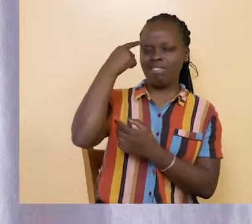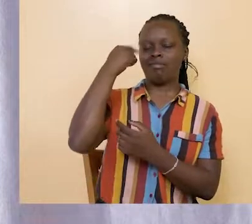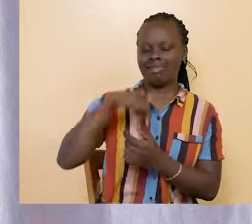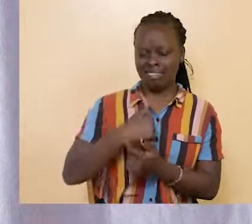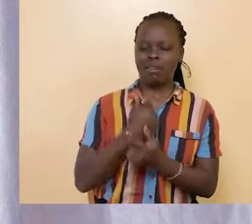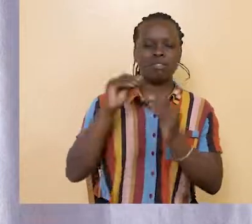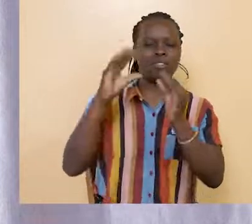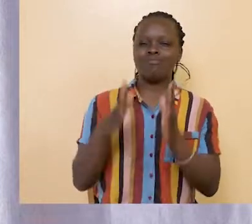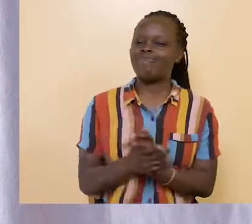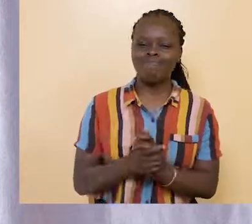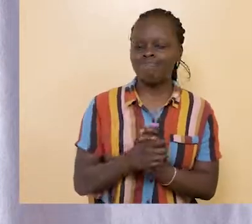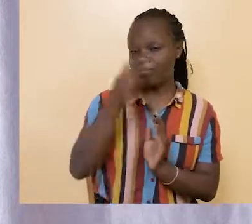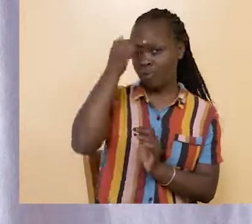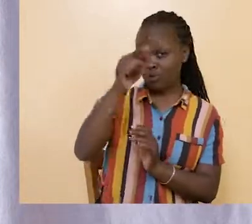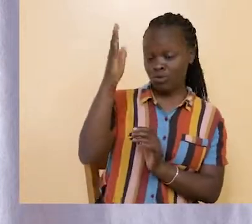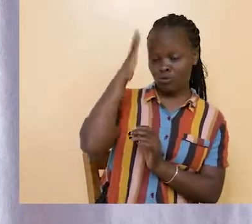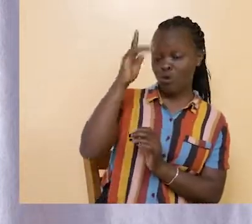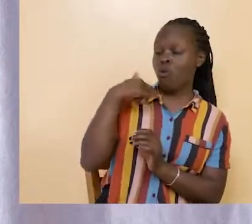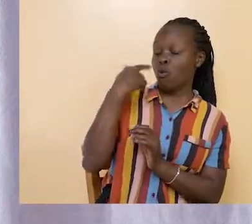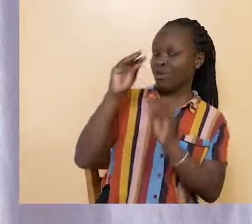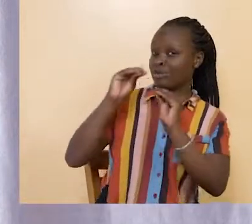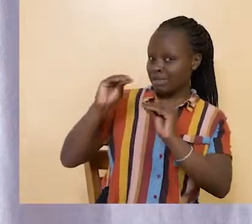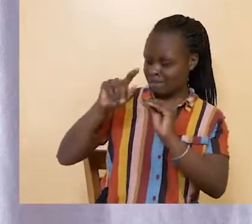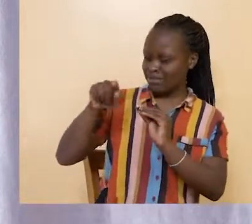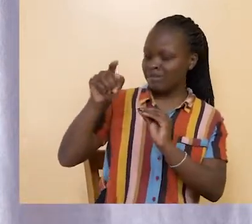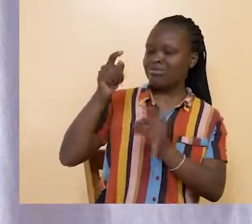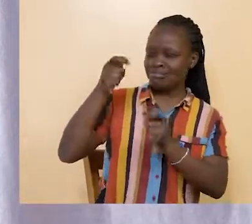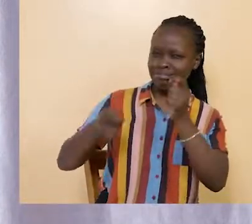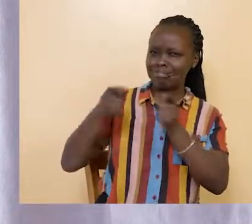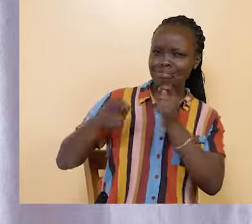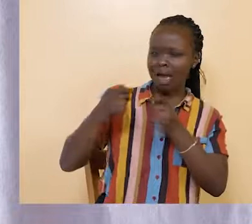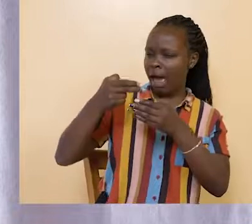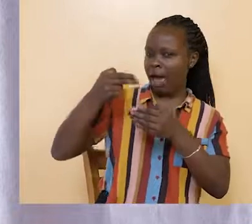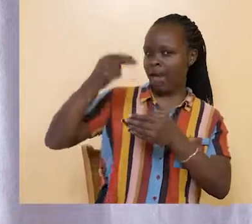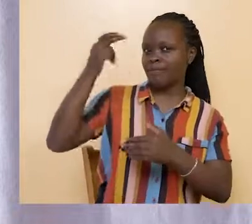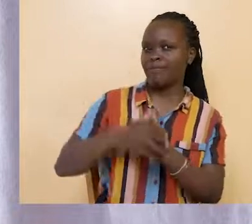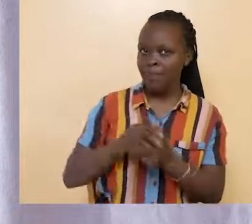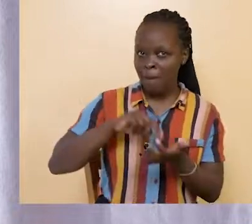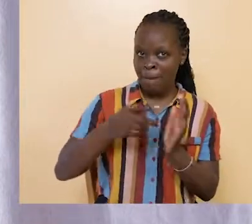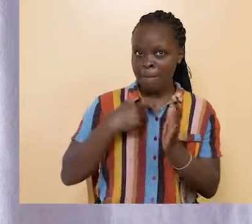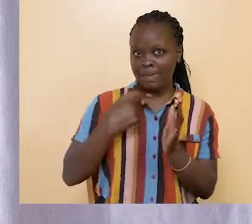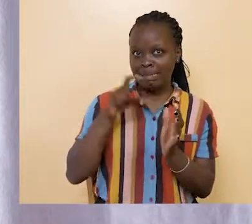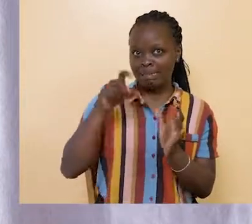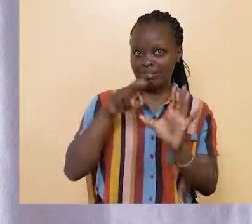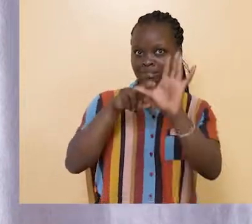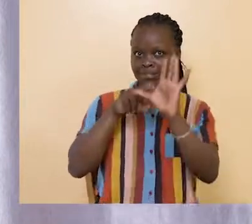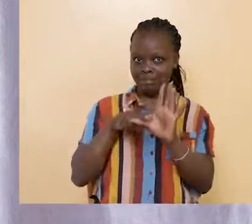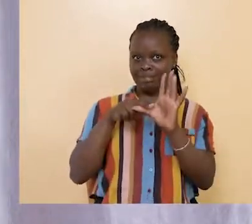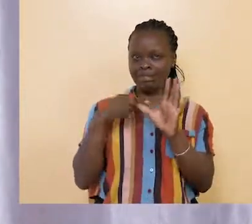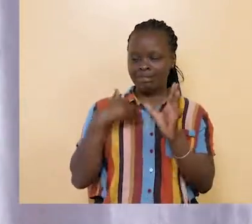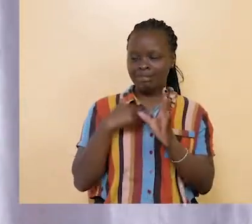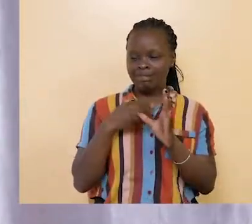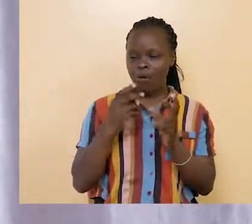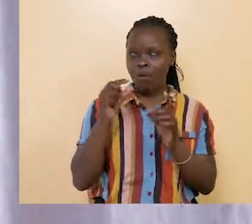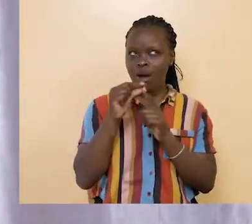brothers, because you know that we who teach will be judged more strictly. So I might need my stool as the weight of